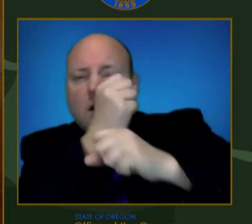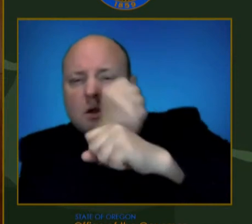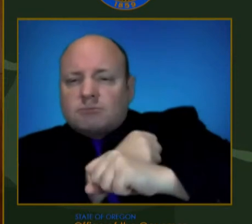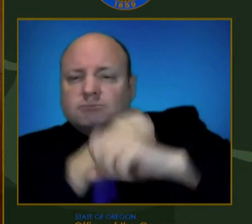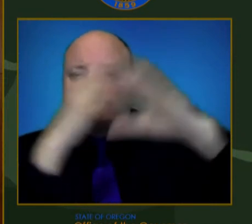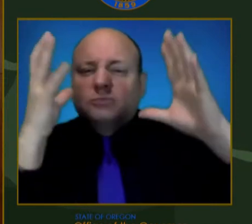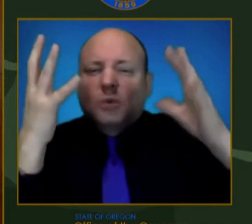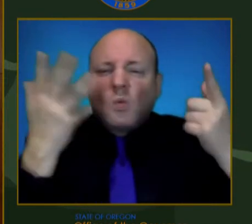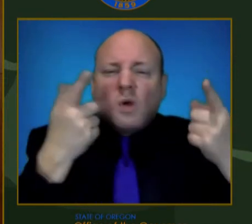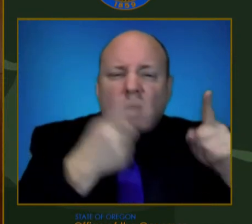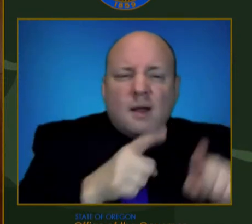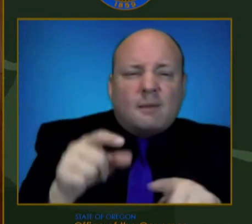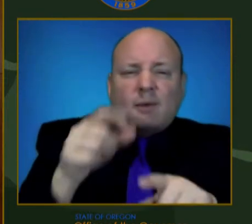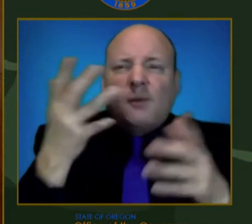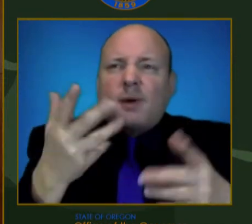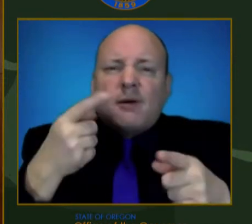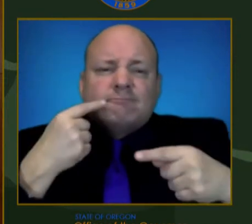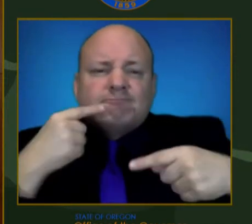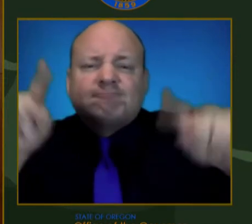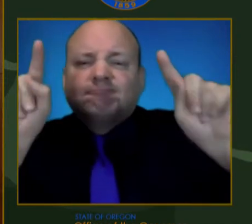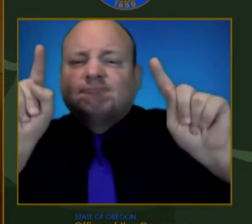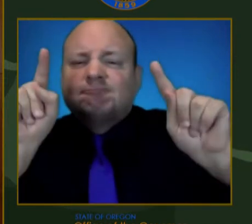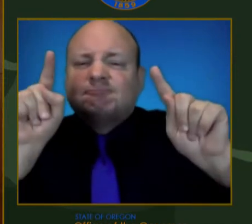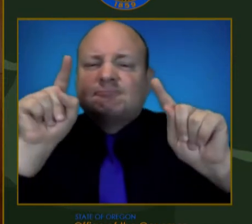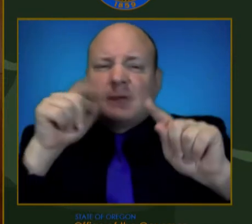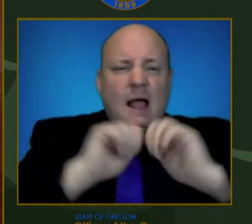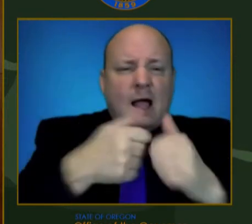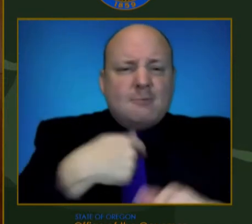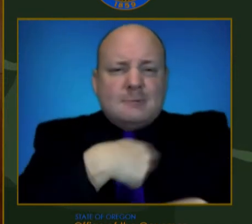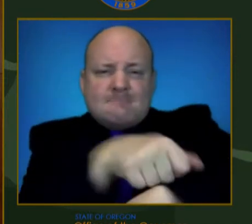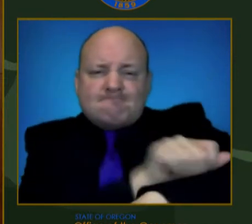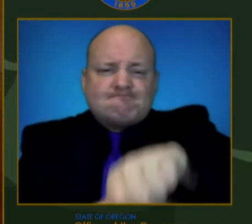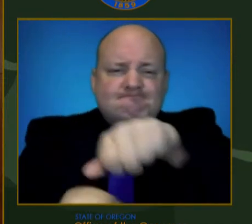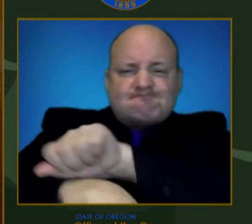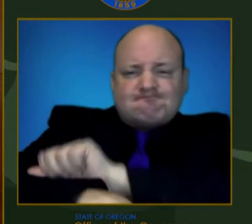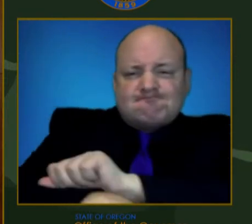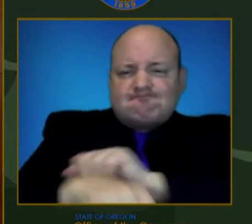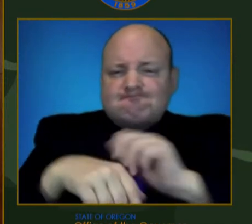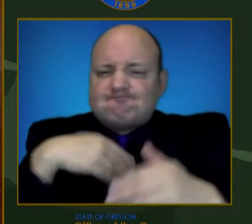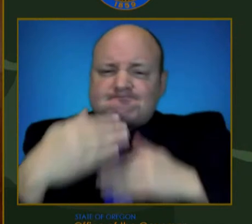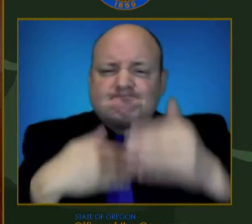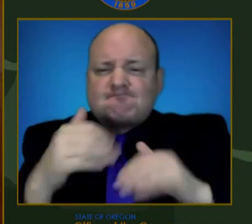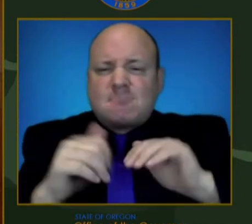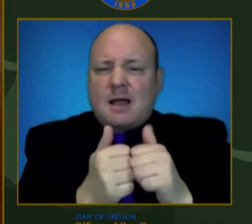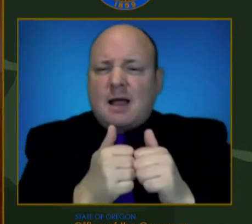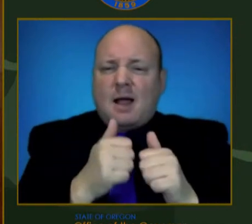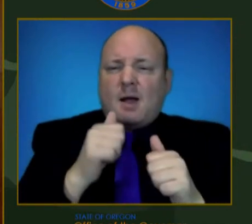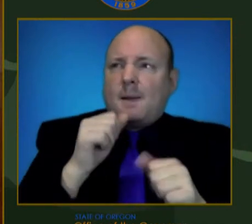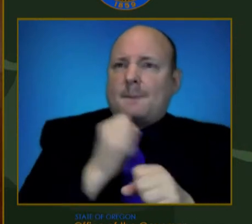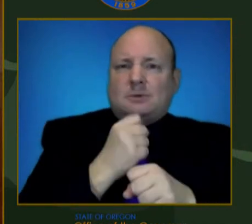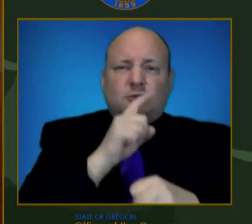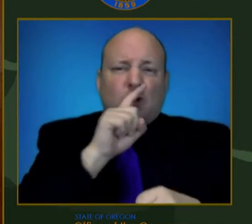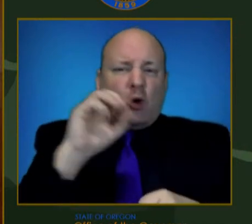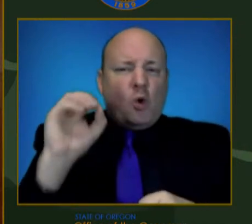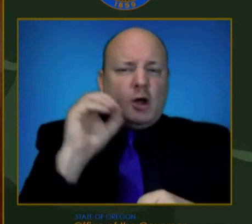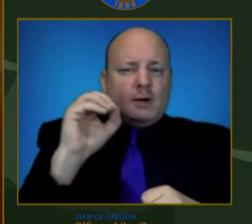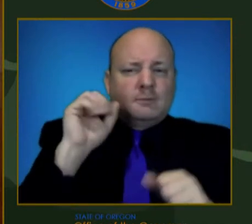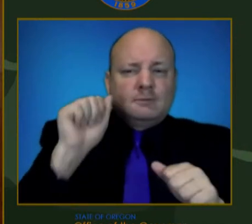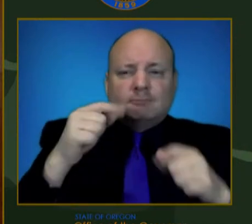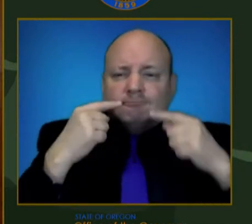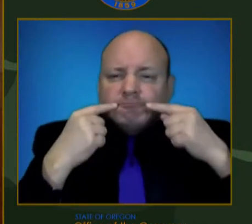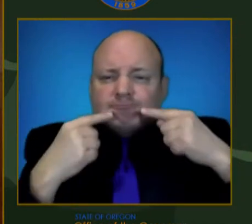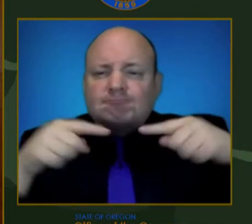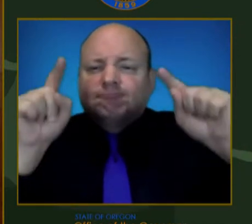we still have to do for Oregon's working families. I'm dedicated to building a